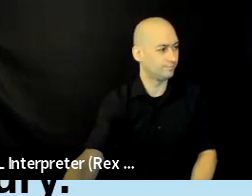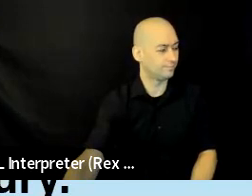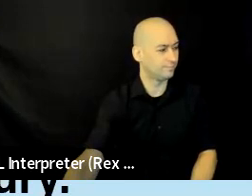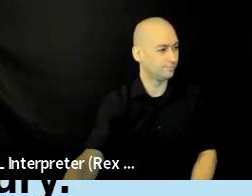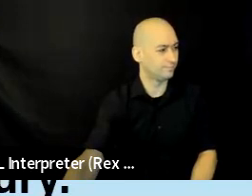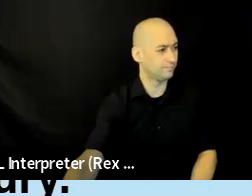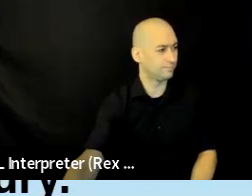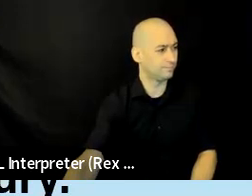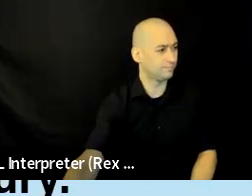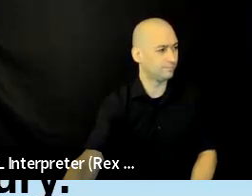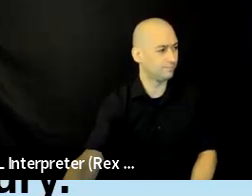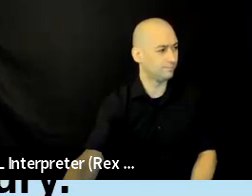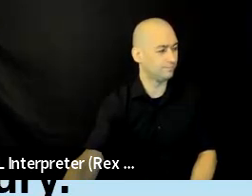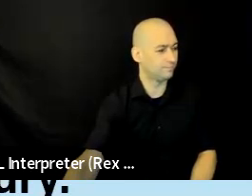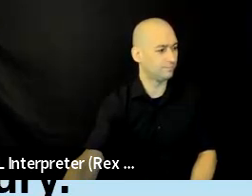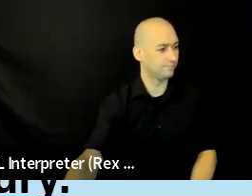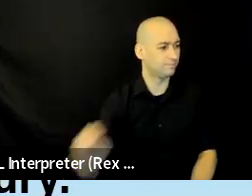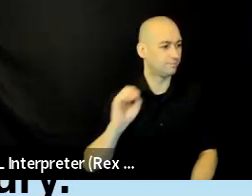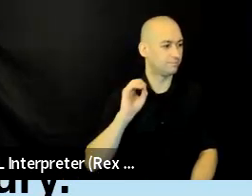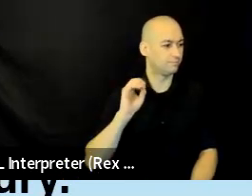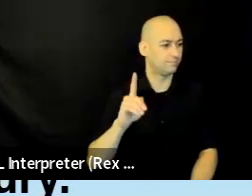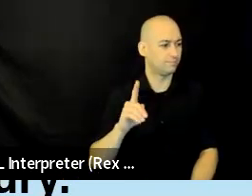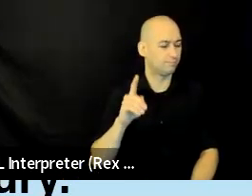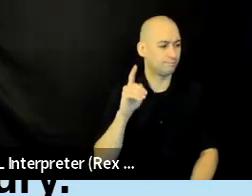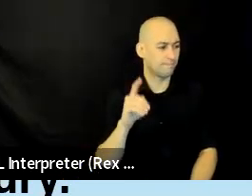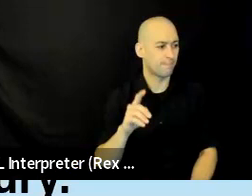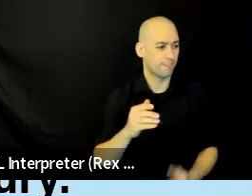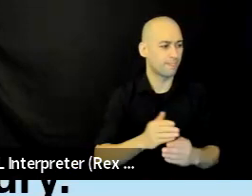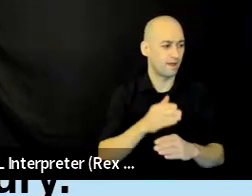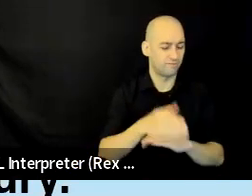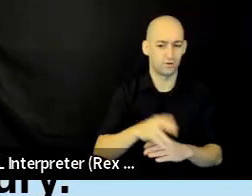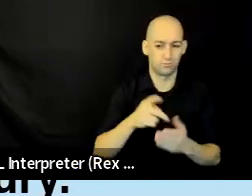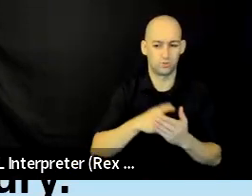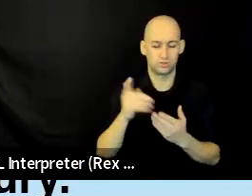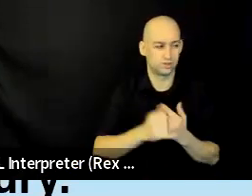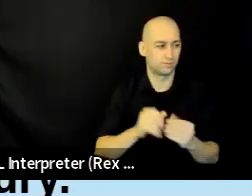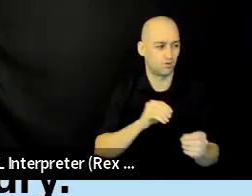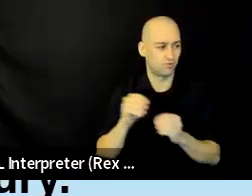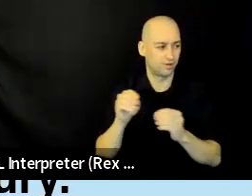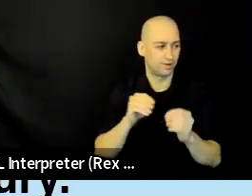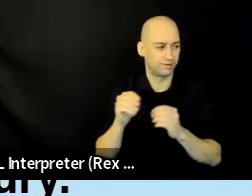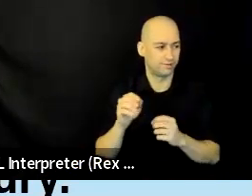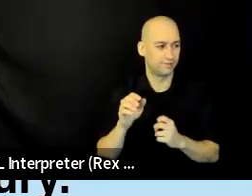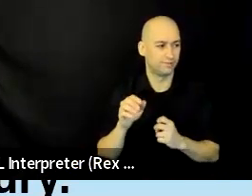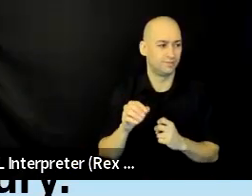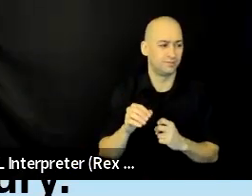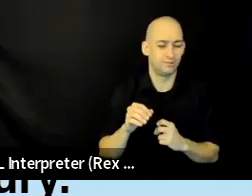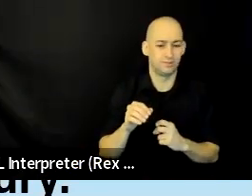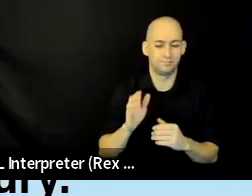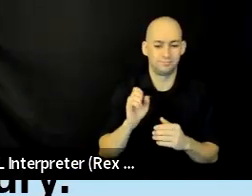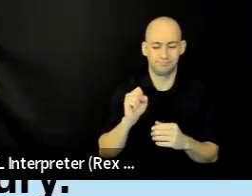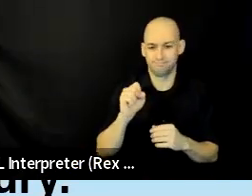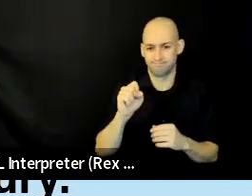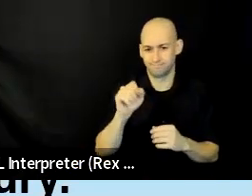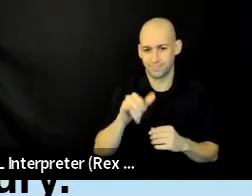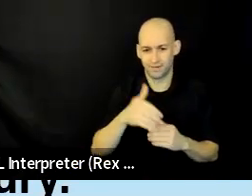The picture here shows the post-project turn movements from the proposed San Paso Circle frontage road. As